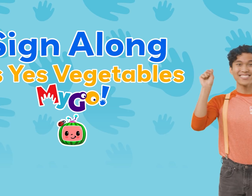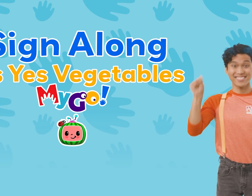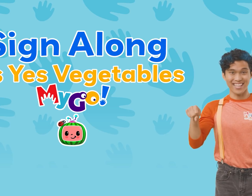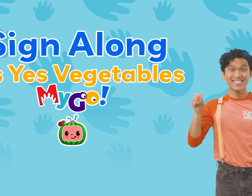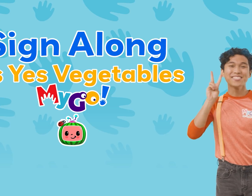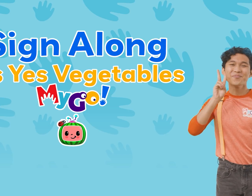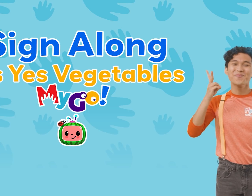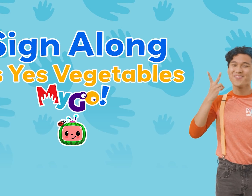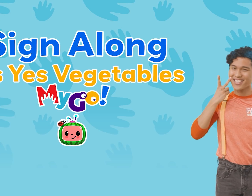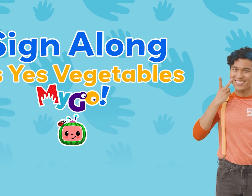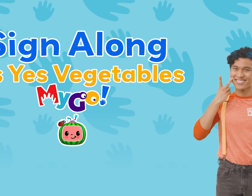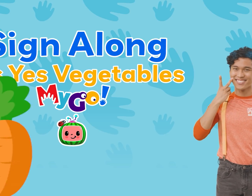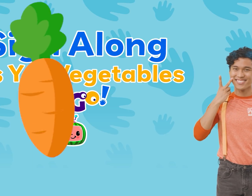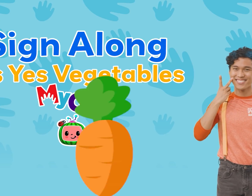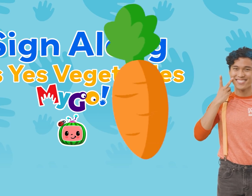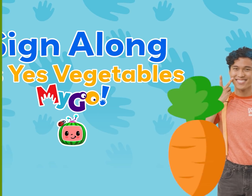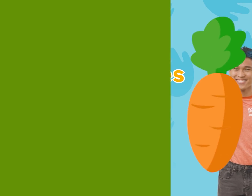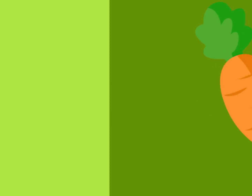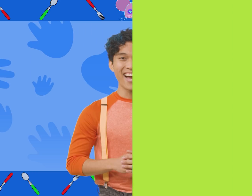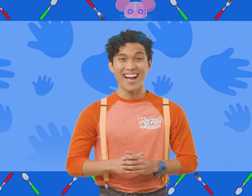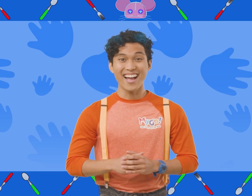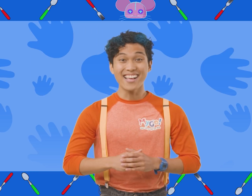Yes, yes, vegetables.